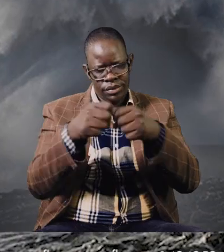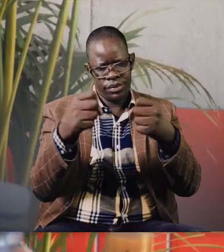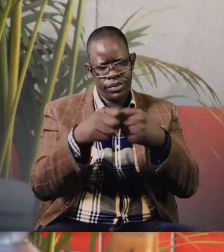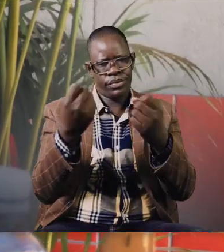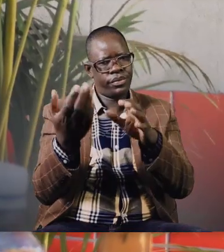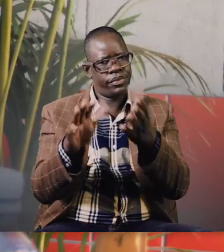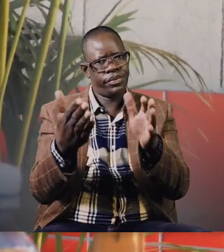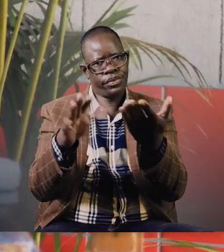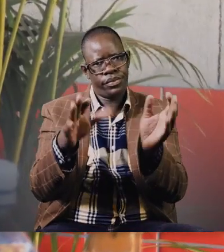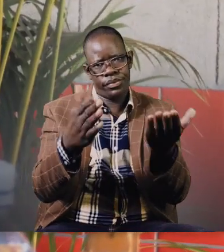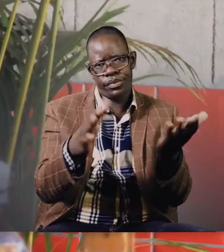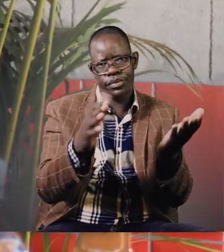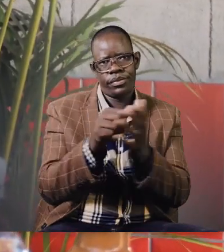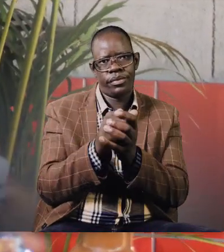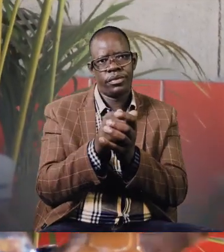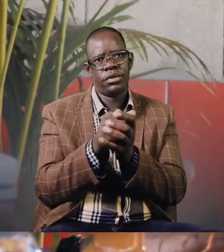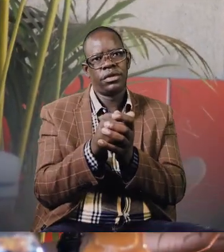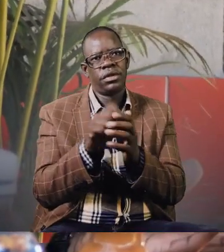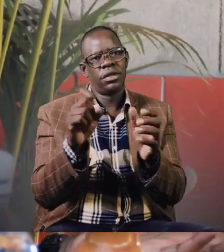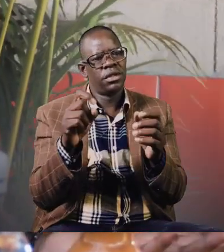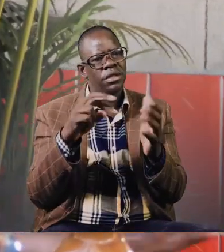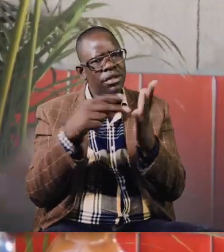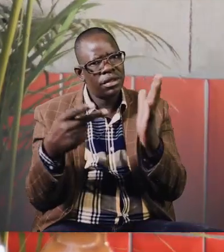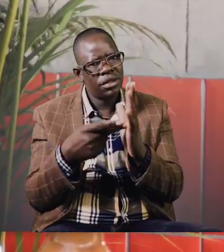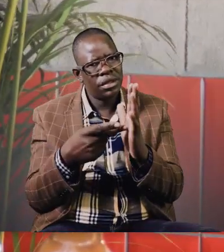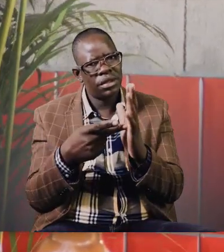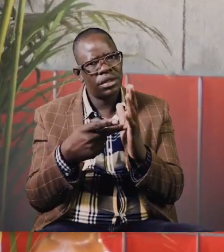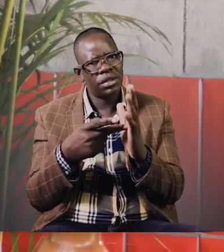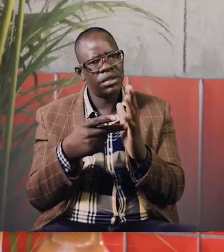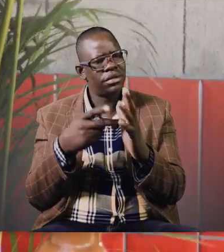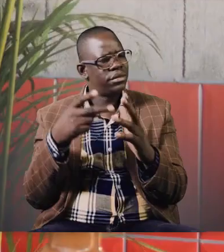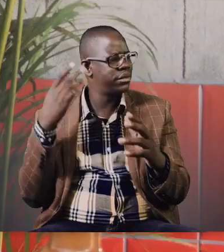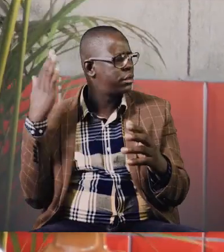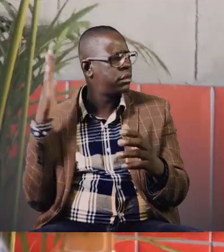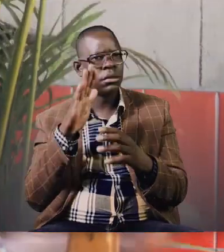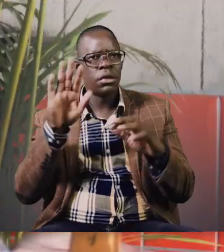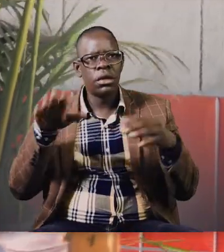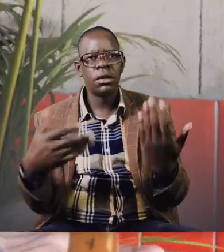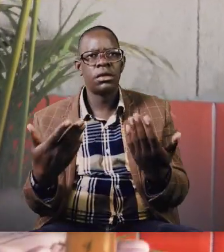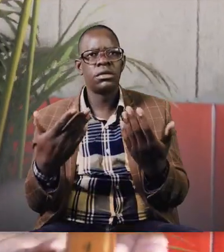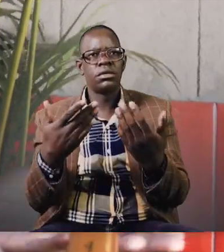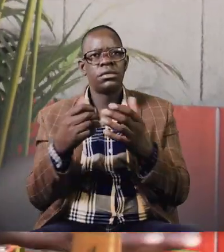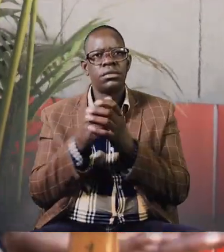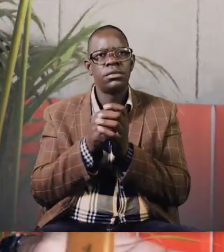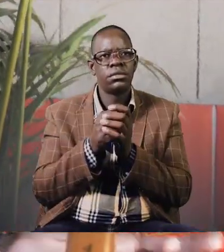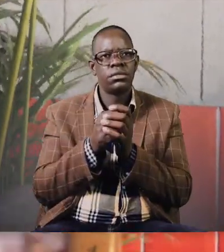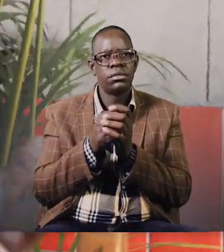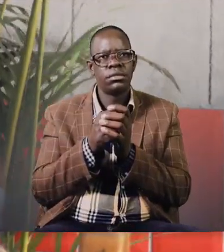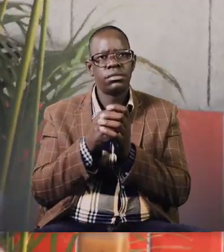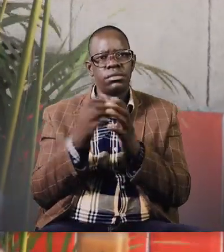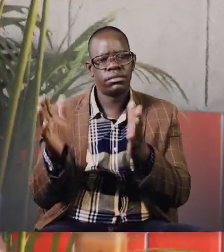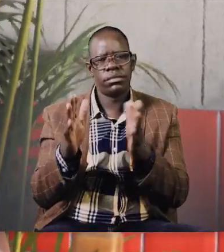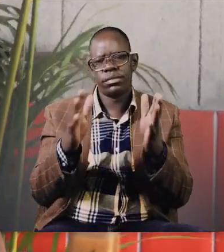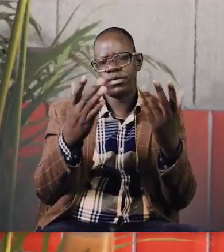life along the coastal areas. But guys, I mean, if these earthquakes are so dangerous, I mean, how can somebody, plan and prepare for